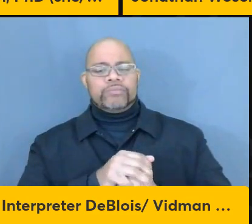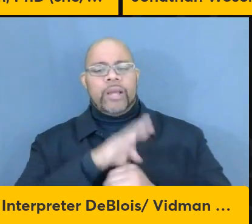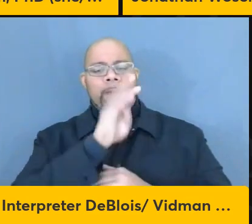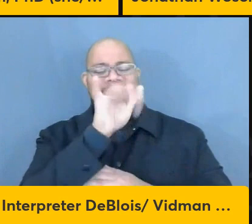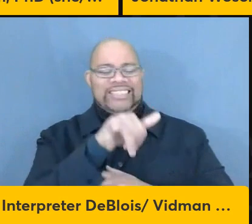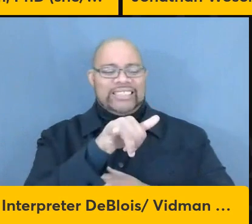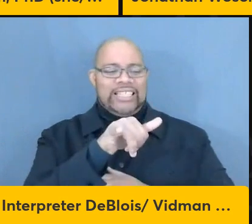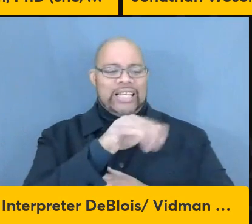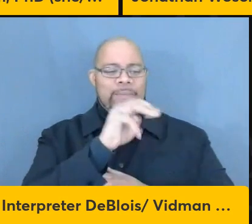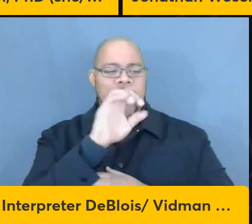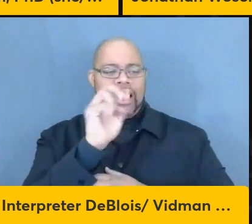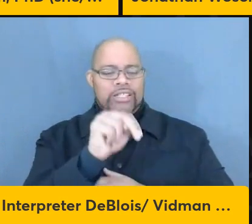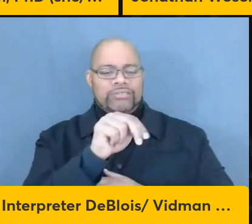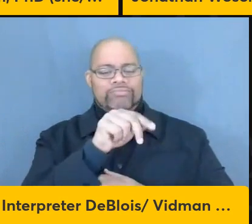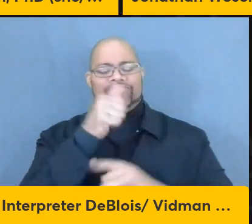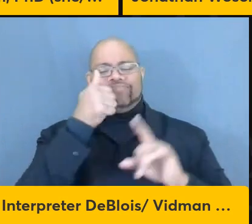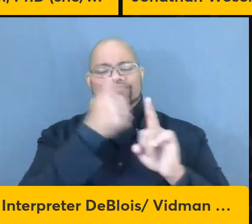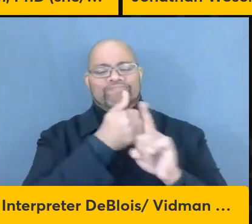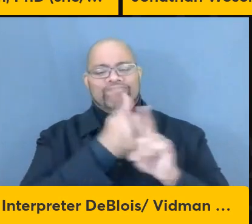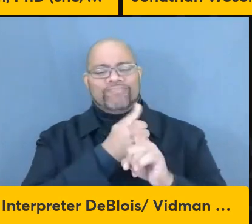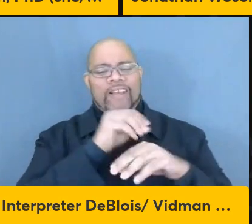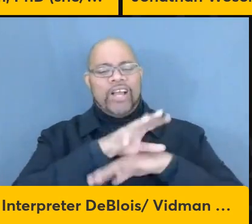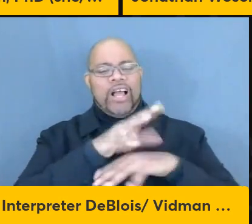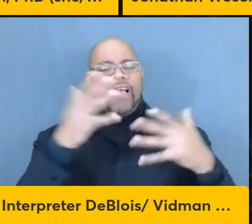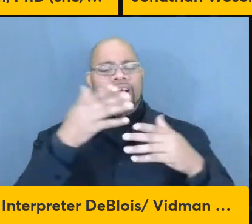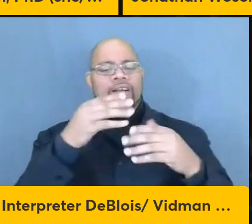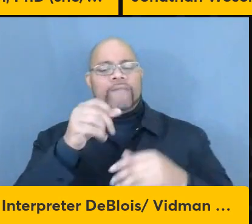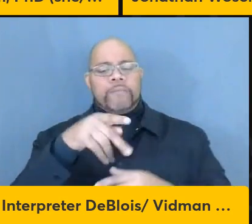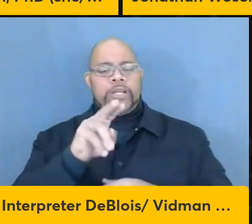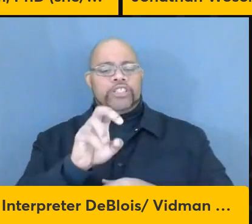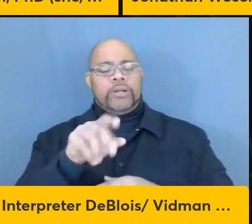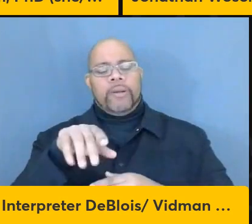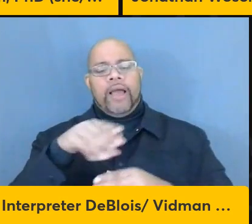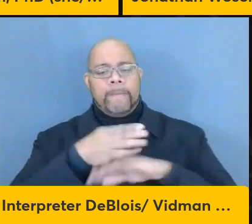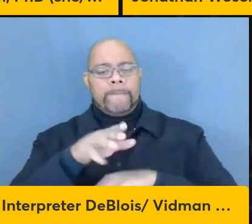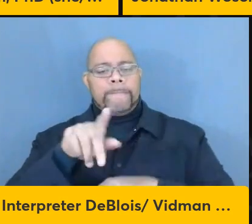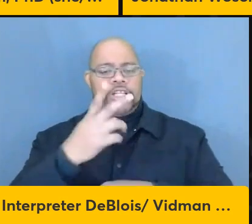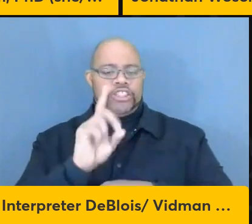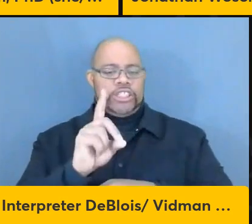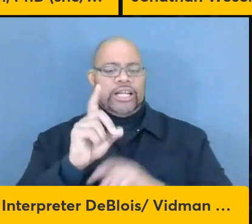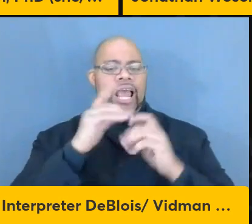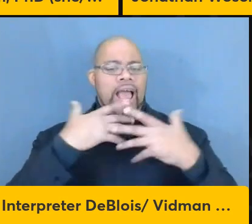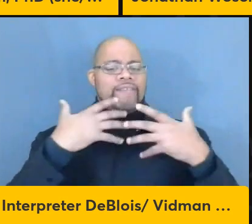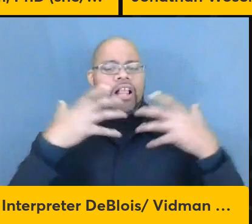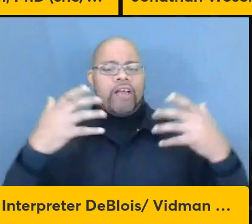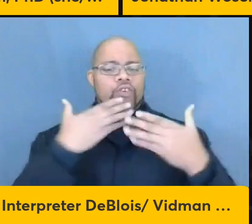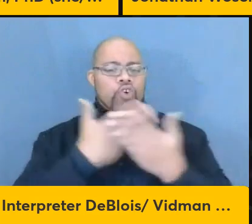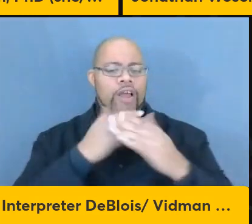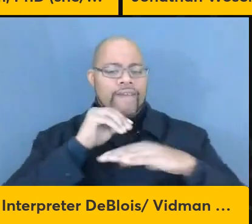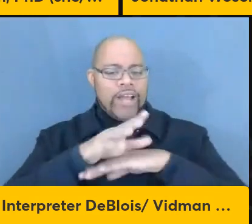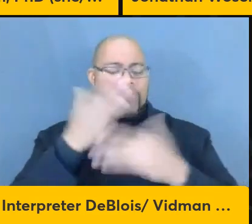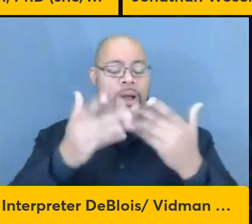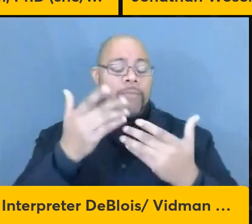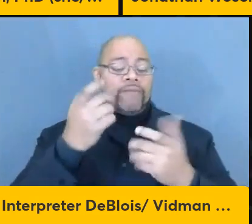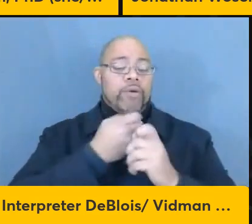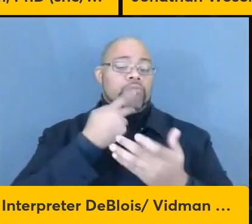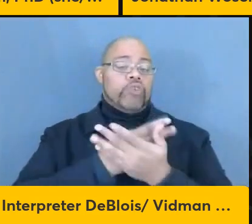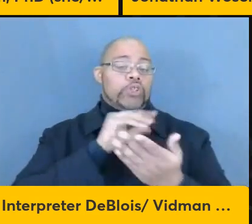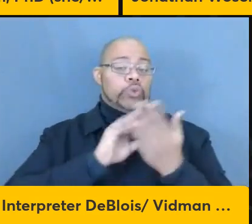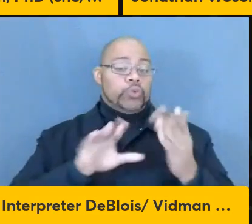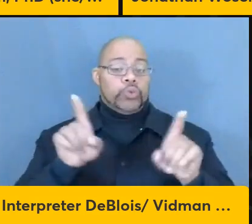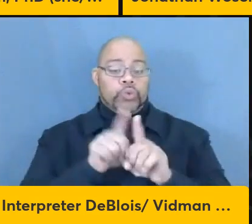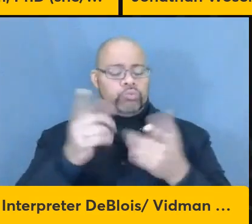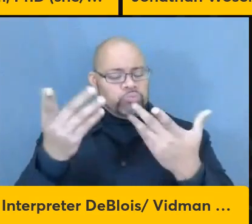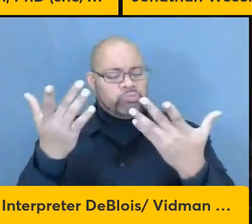Betsy Mellons. She advises a lot of the postdocs, and she has a lot of good advice, probably for grad students too. So why don't you